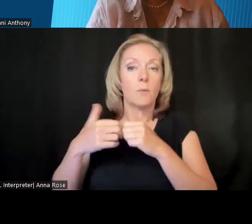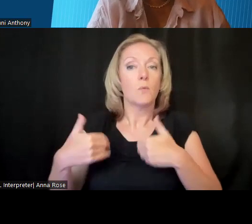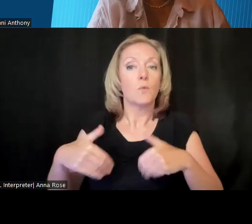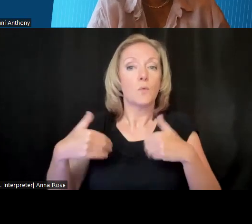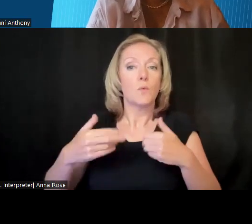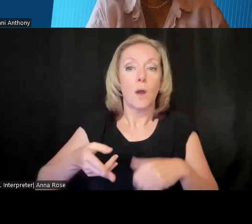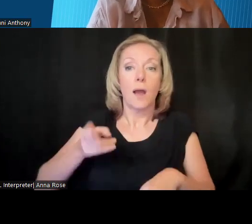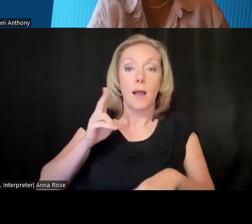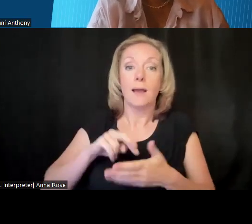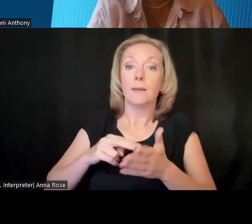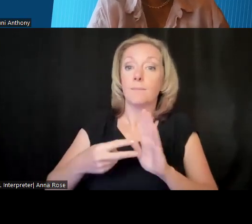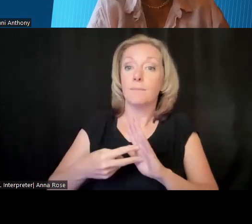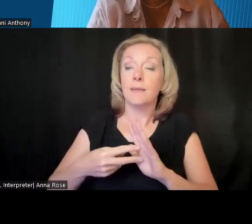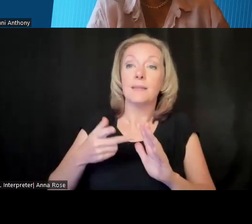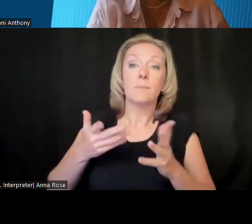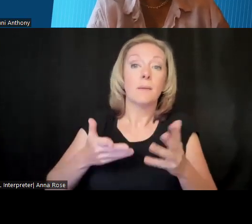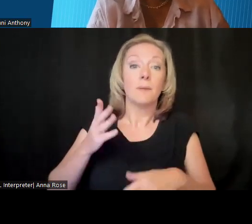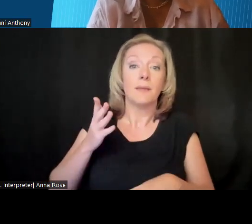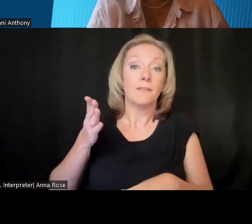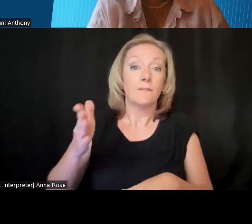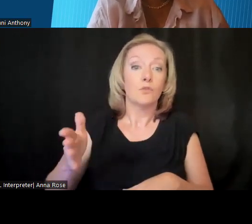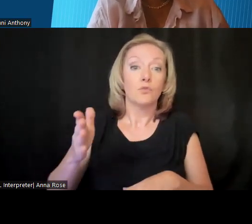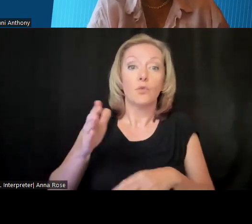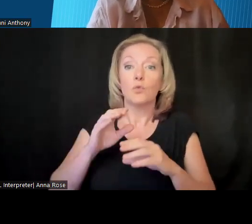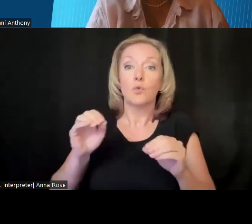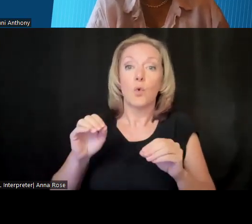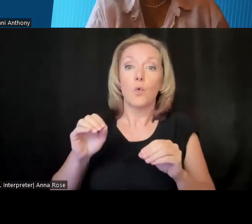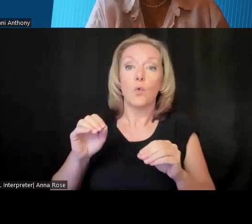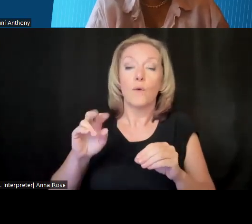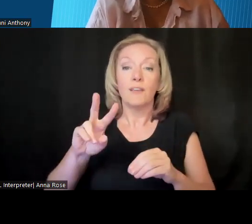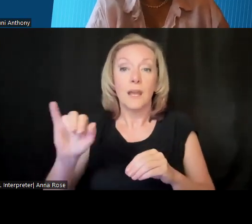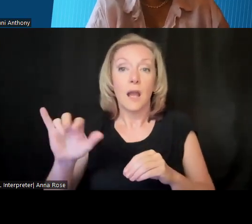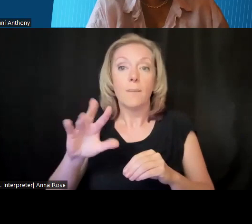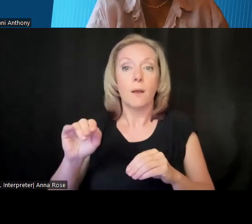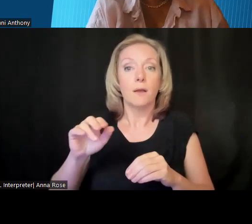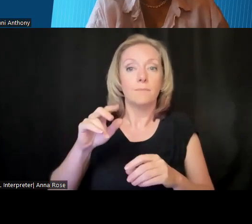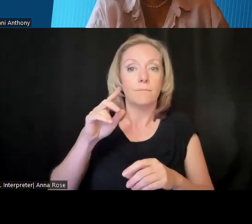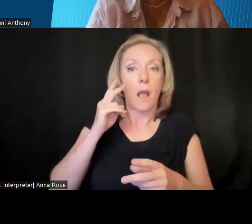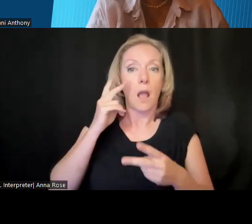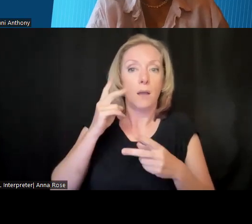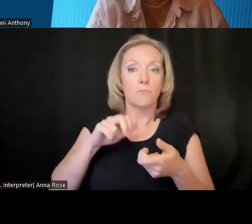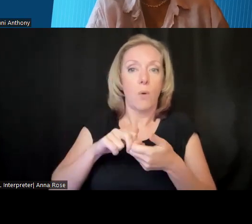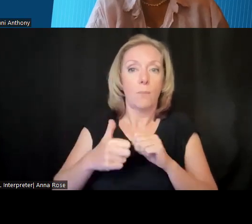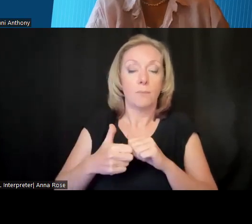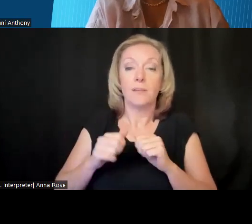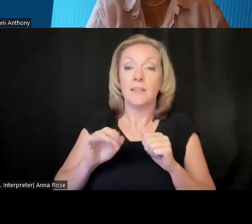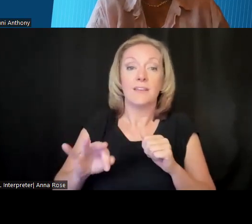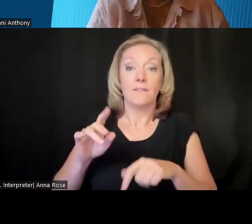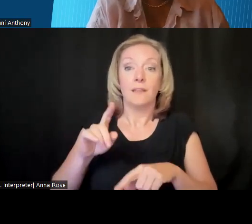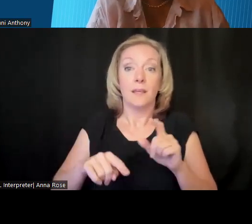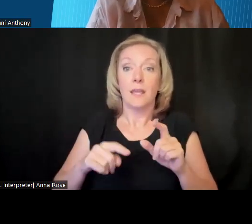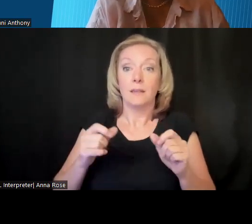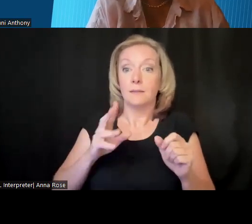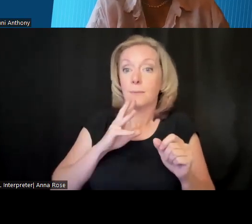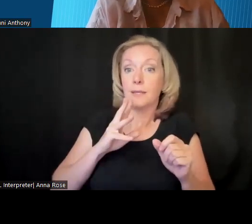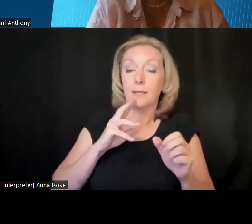who may not go on to have visual impairment, but they have visual problems. And if they're nonverbal, they may not be able to be clear